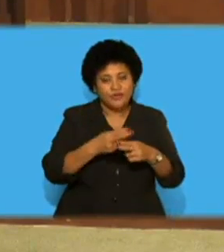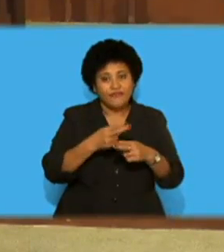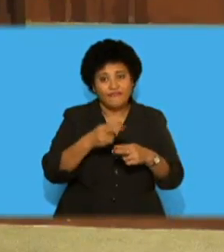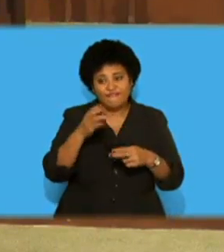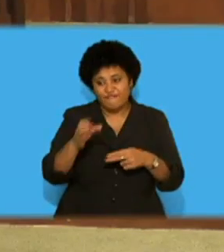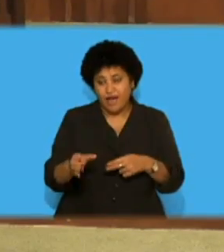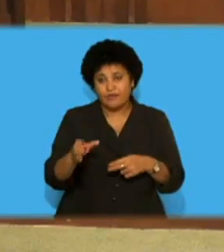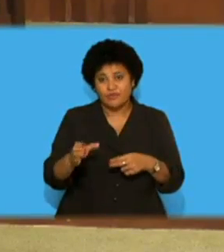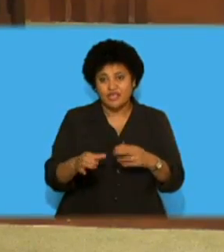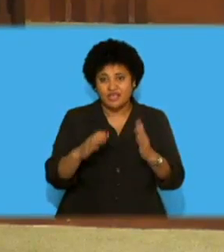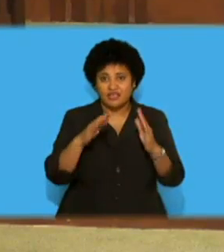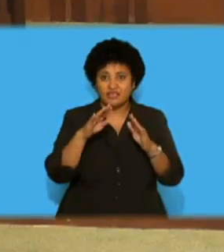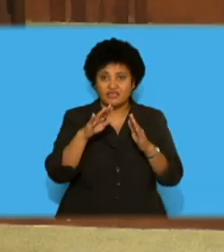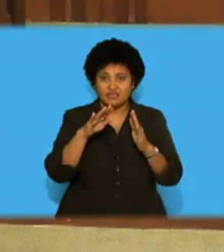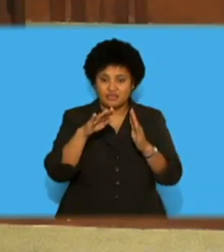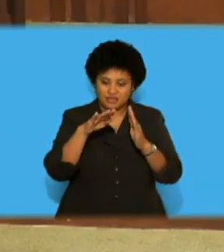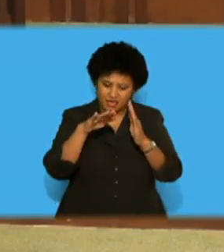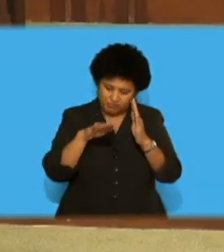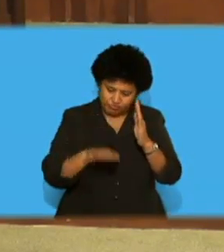by